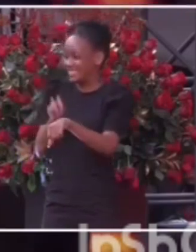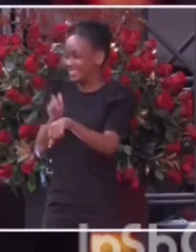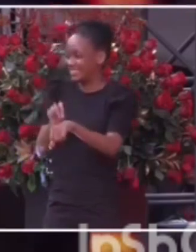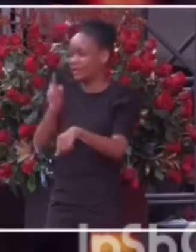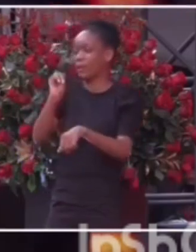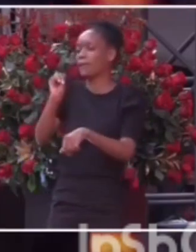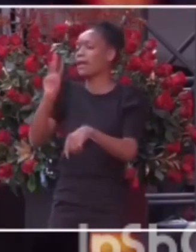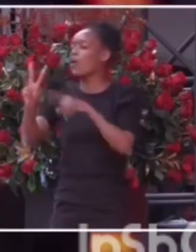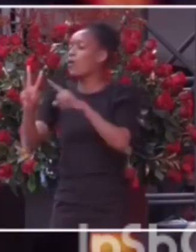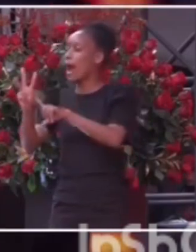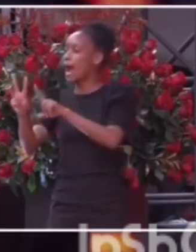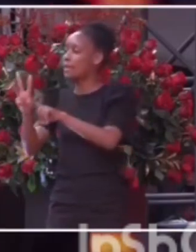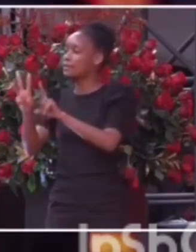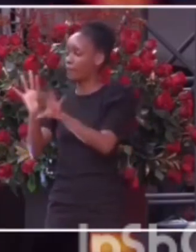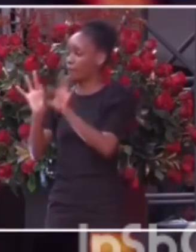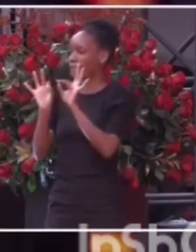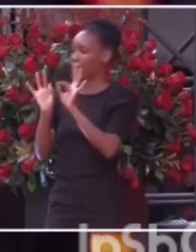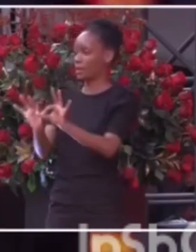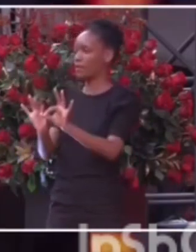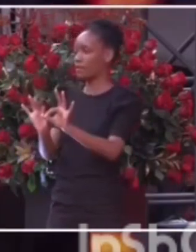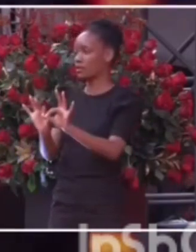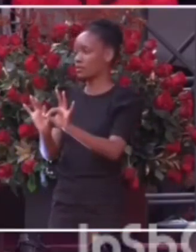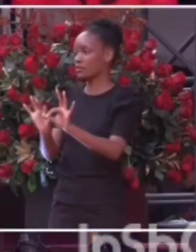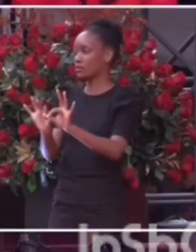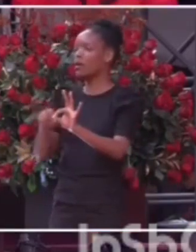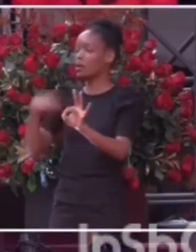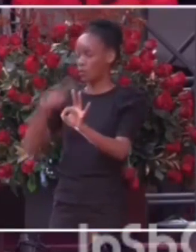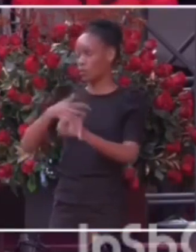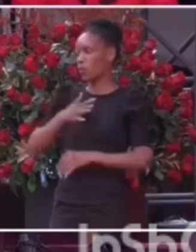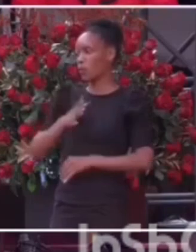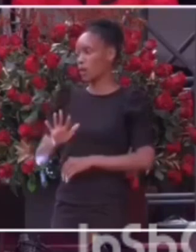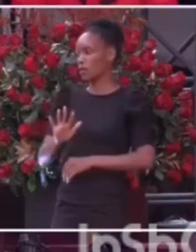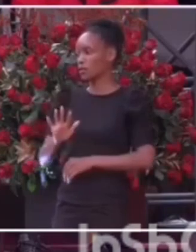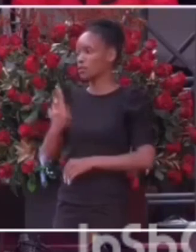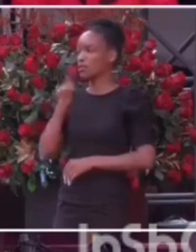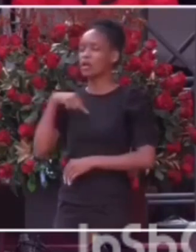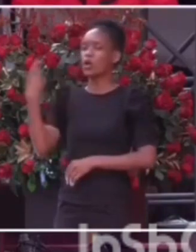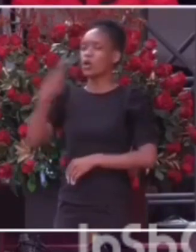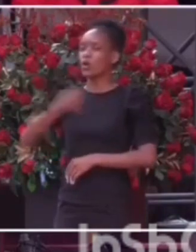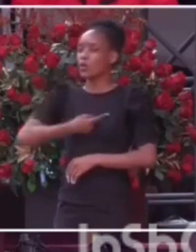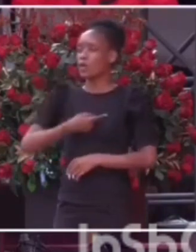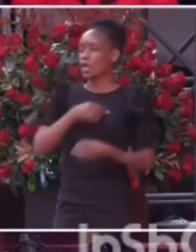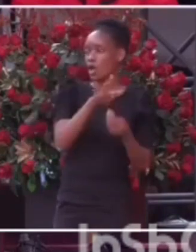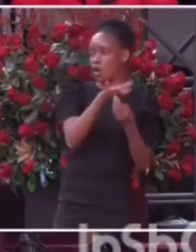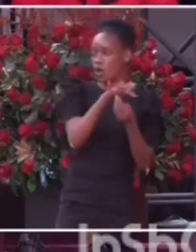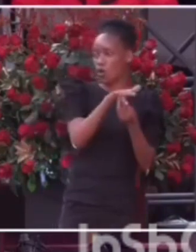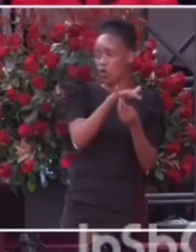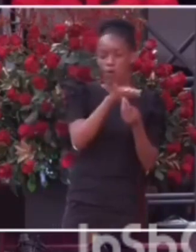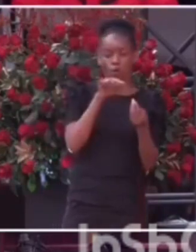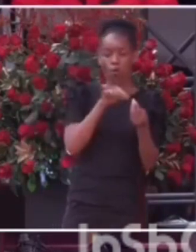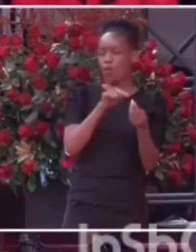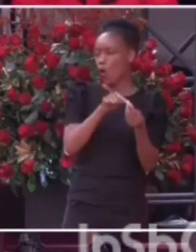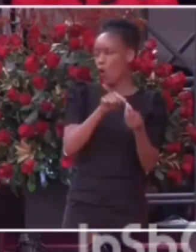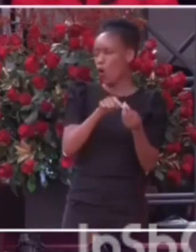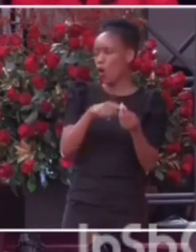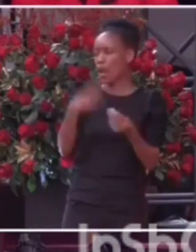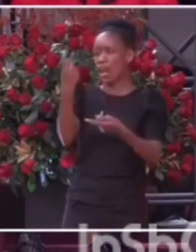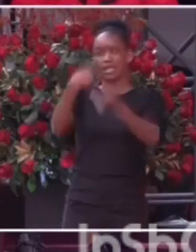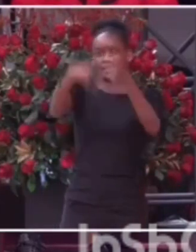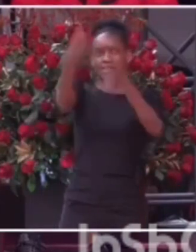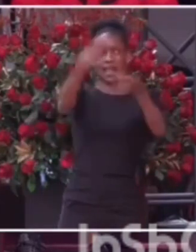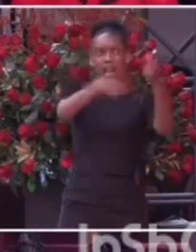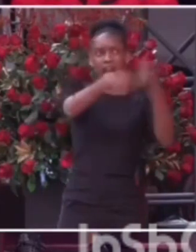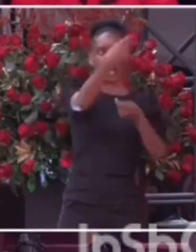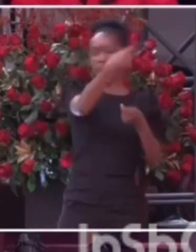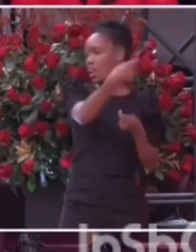power station you want us to close. We are not going to sell our coal to anyone. If you